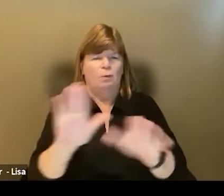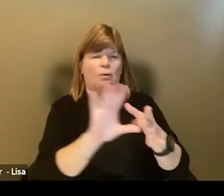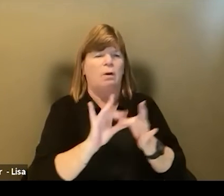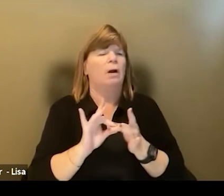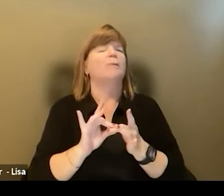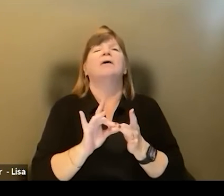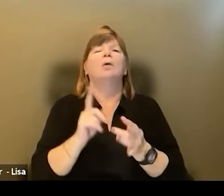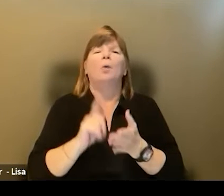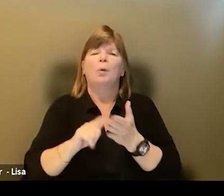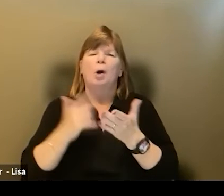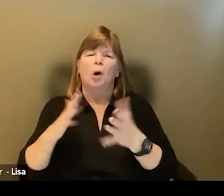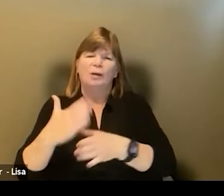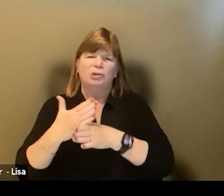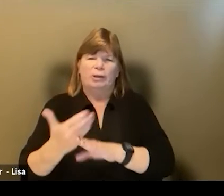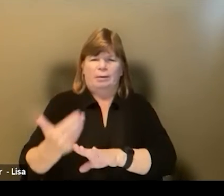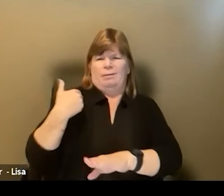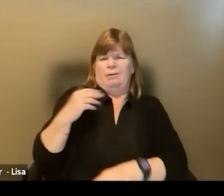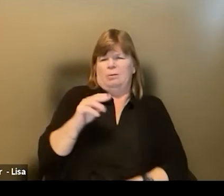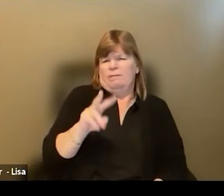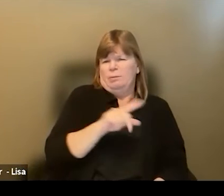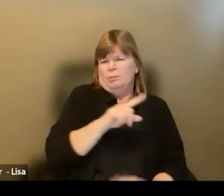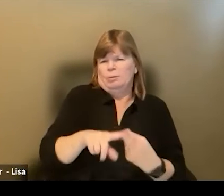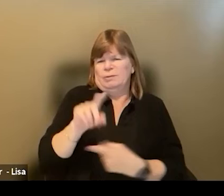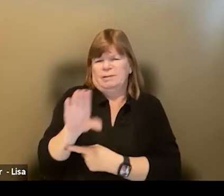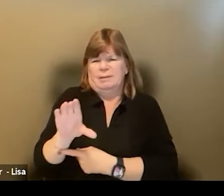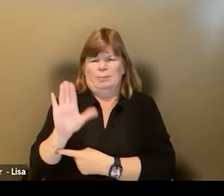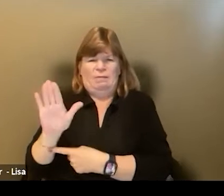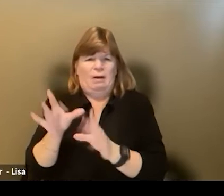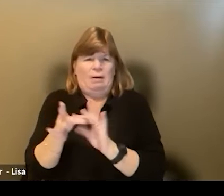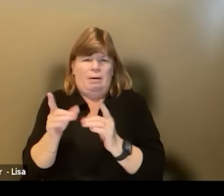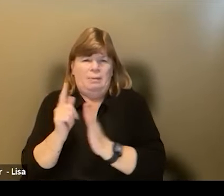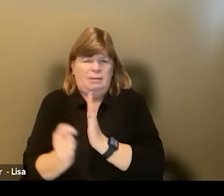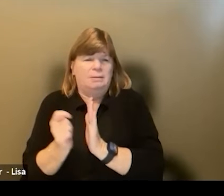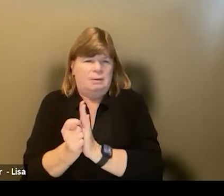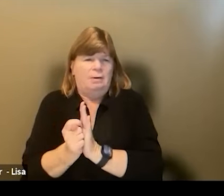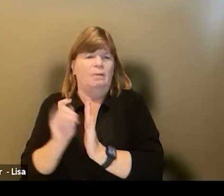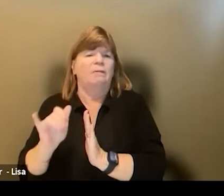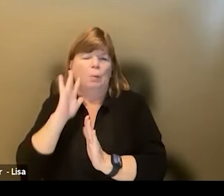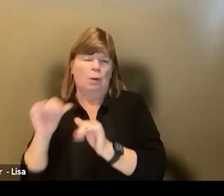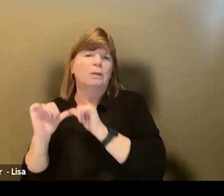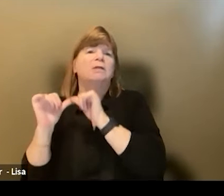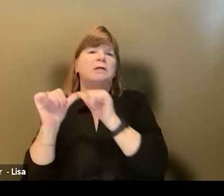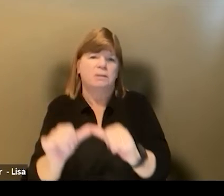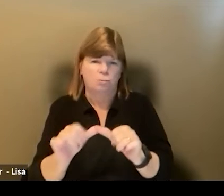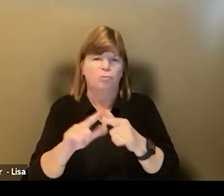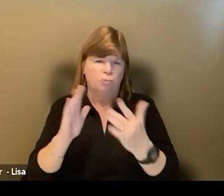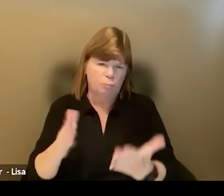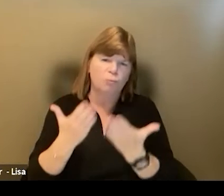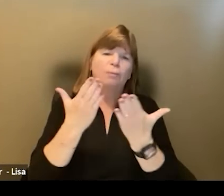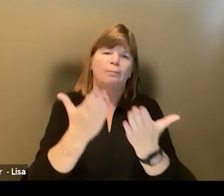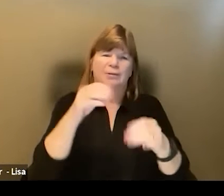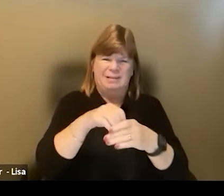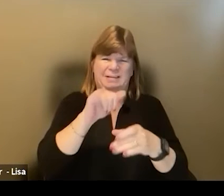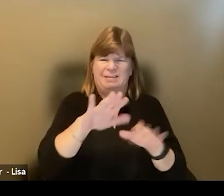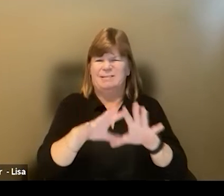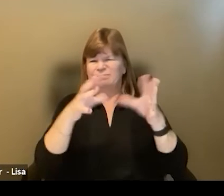were the things that were shared during the November through December public comment period that are also going to continue to be proposed in this